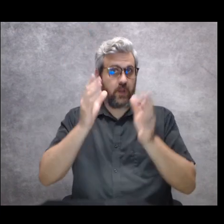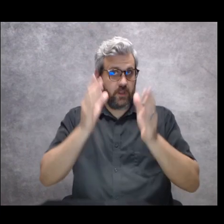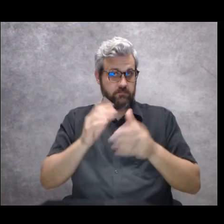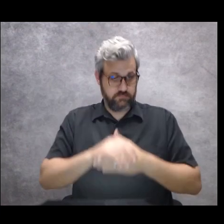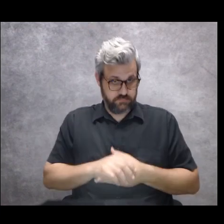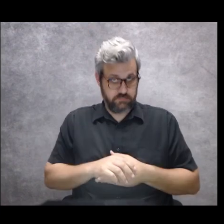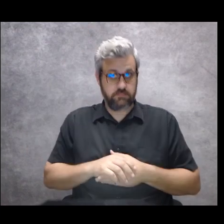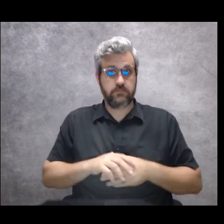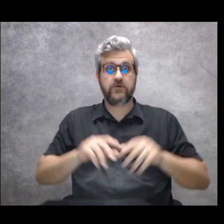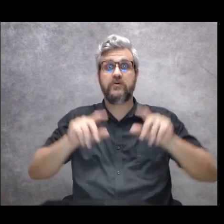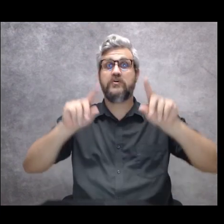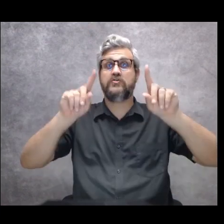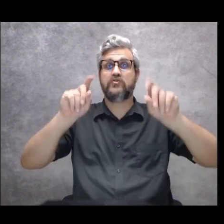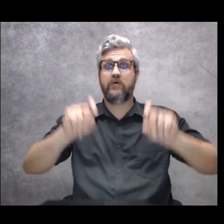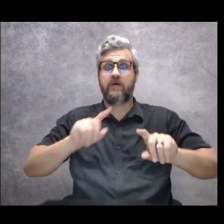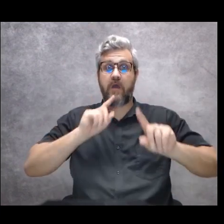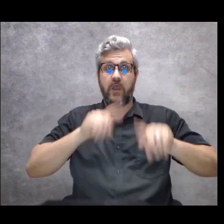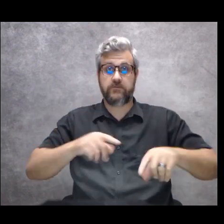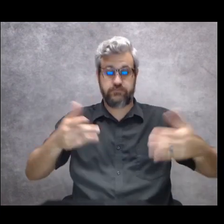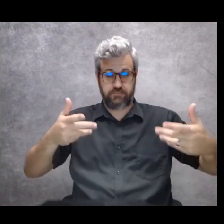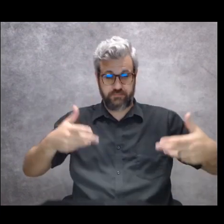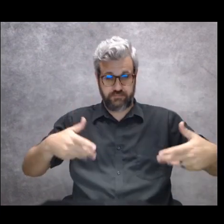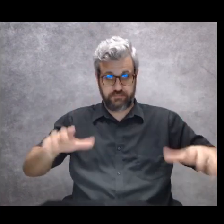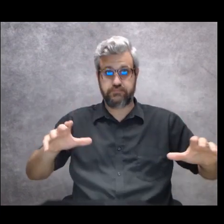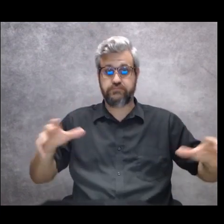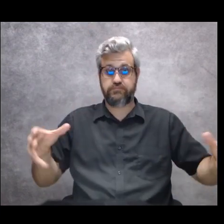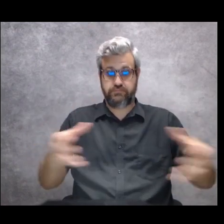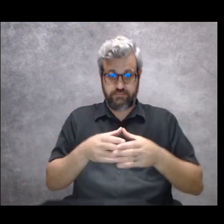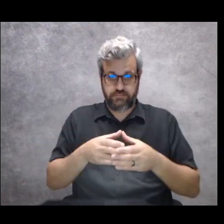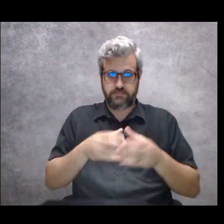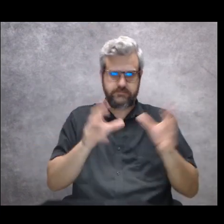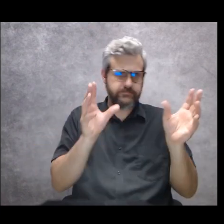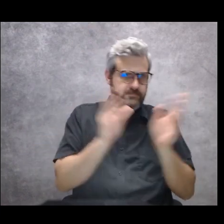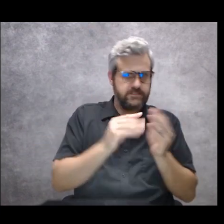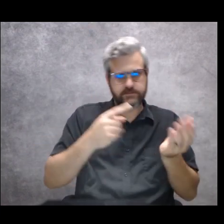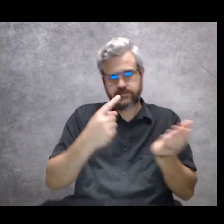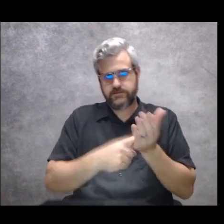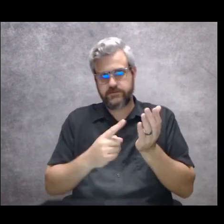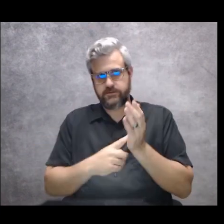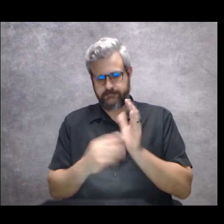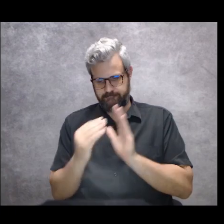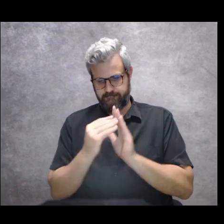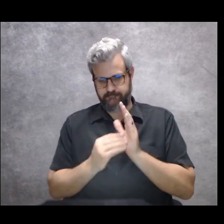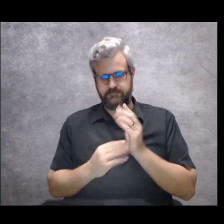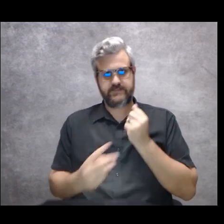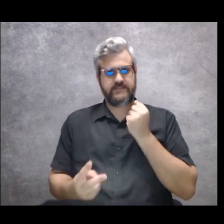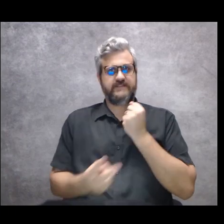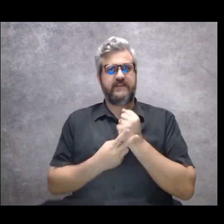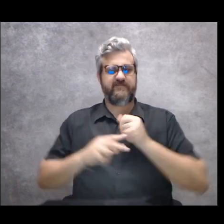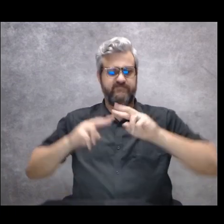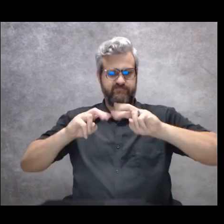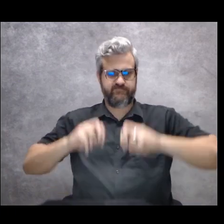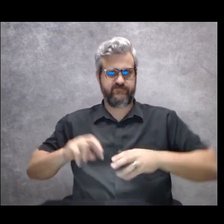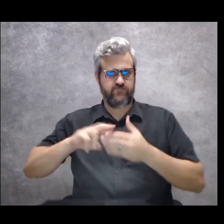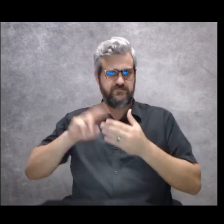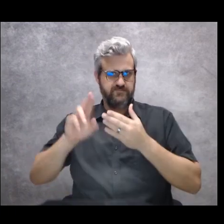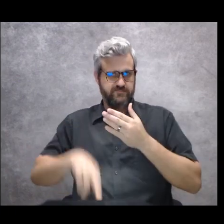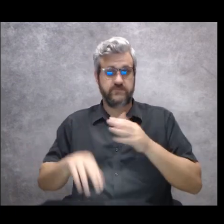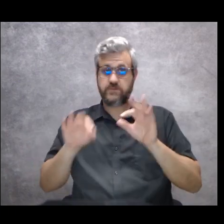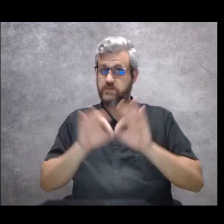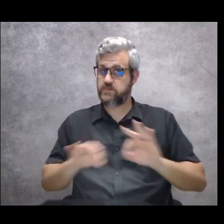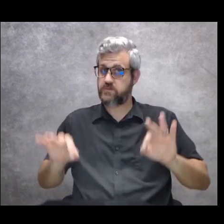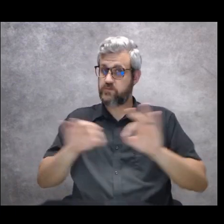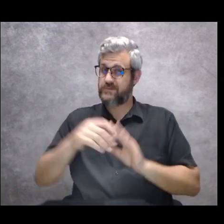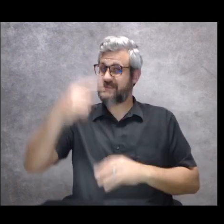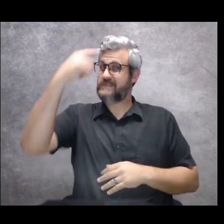meetings, and discussions where the results were analyzed. It's also important to think about communication. You may need